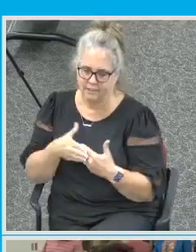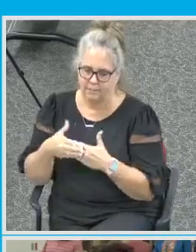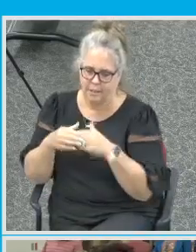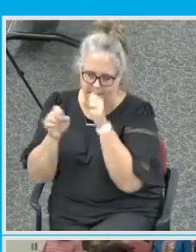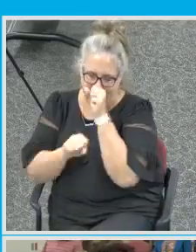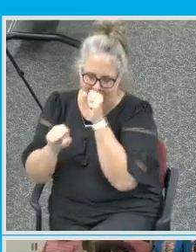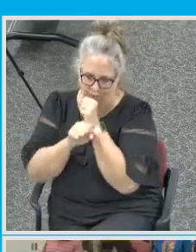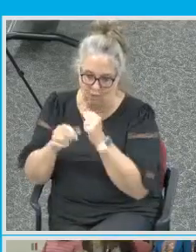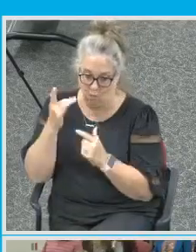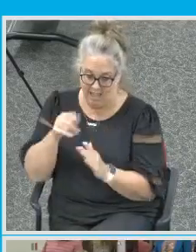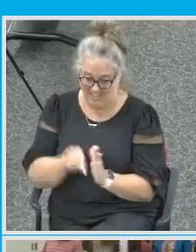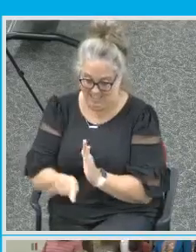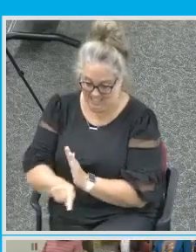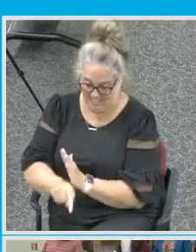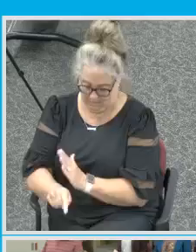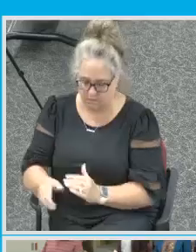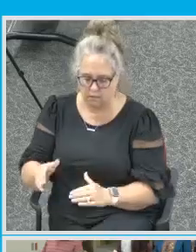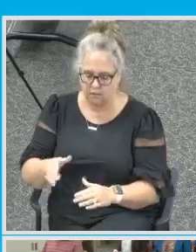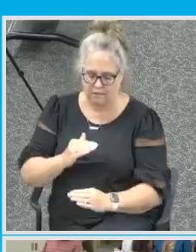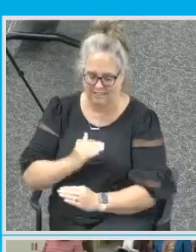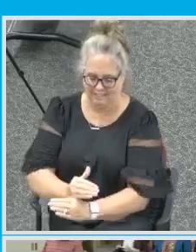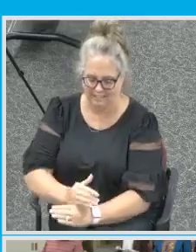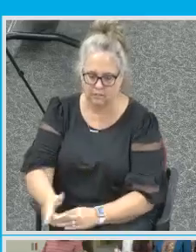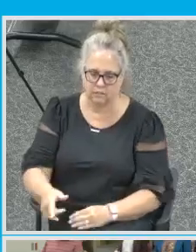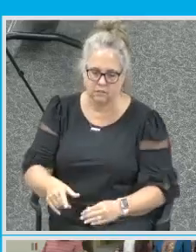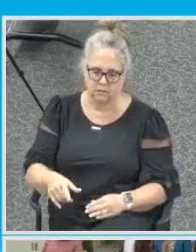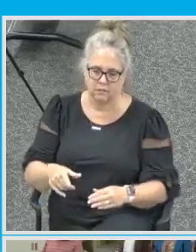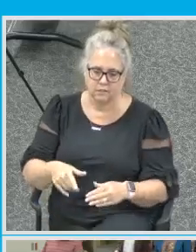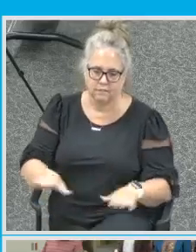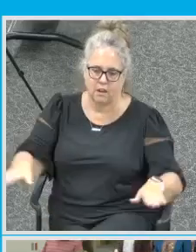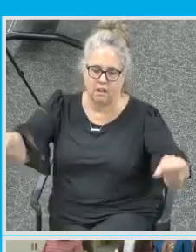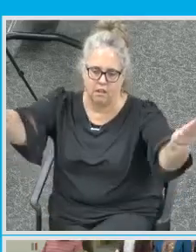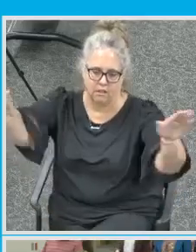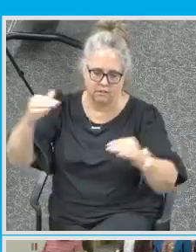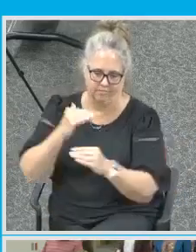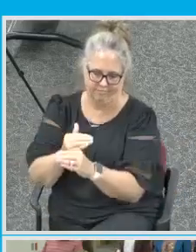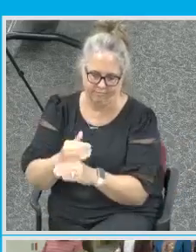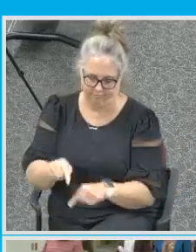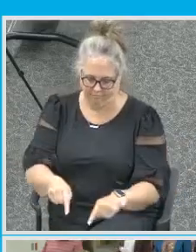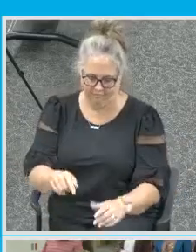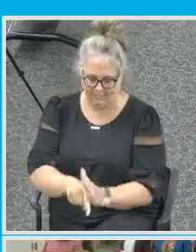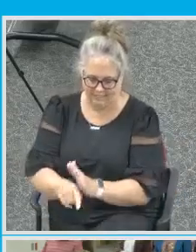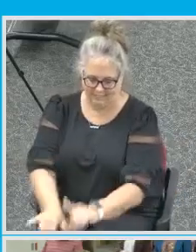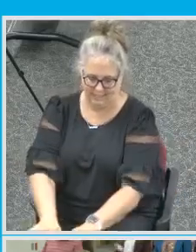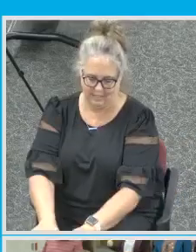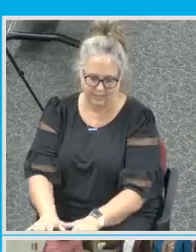be a more cost-effective way of dealing with that part of it.